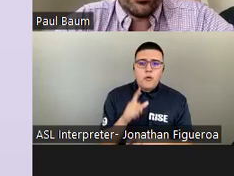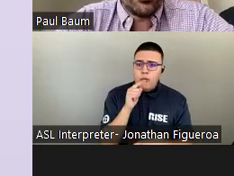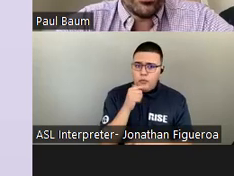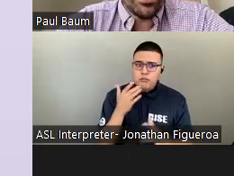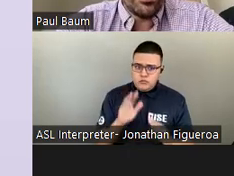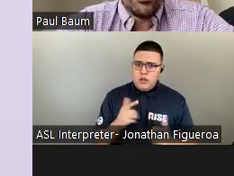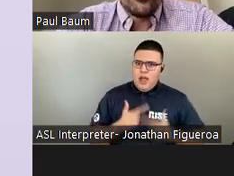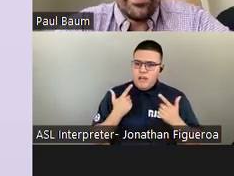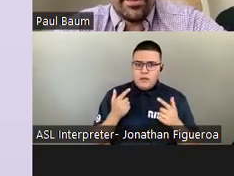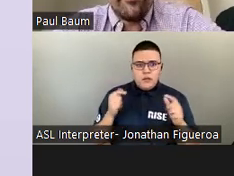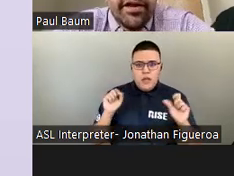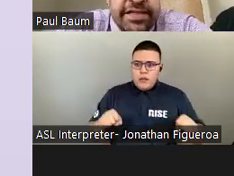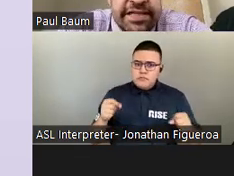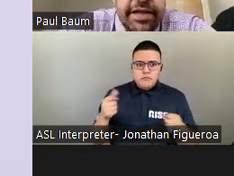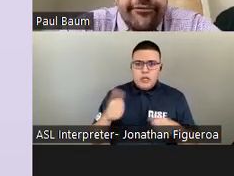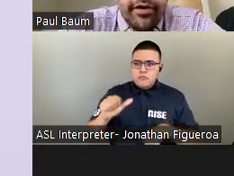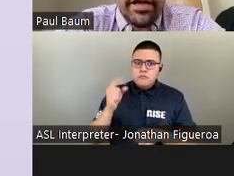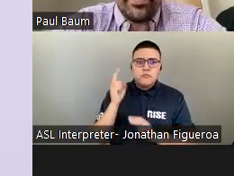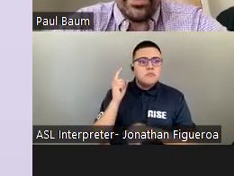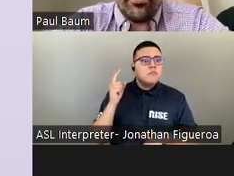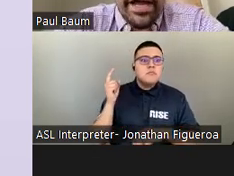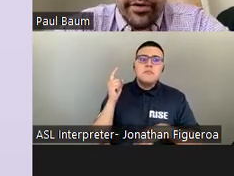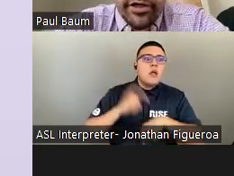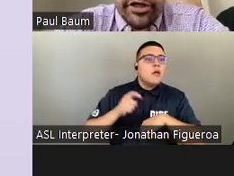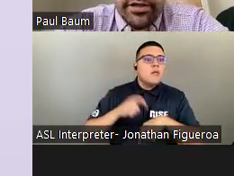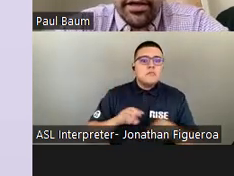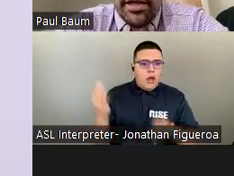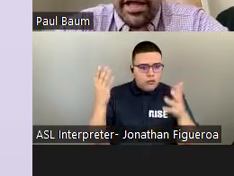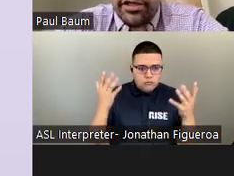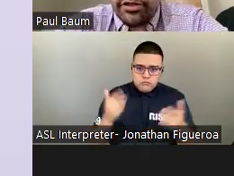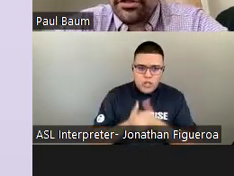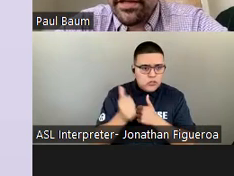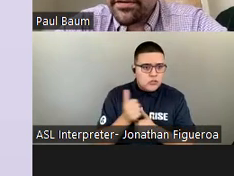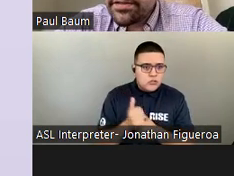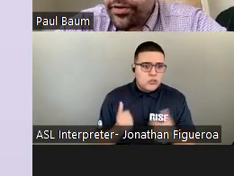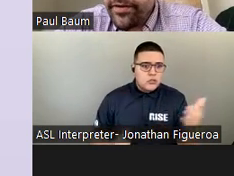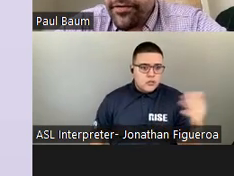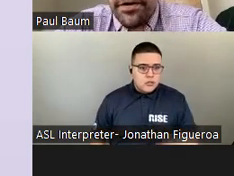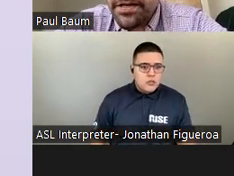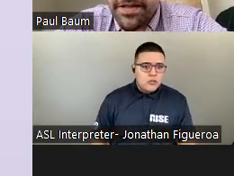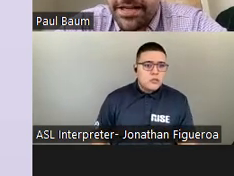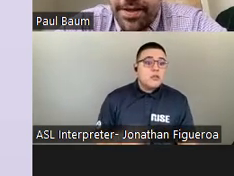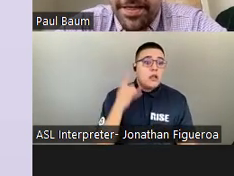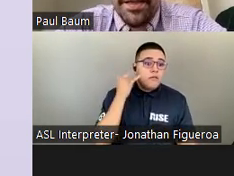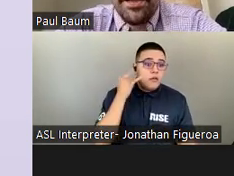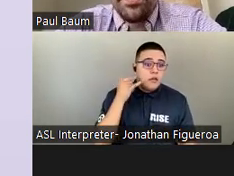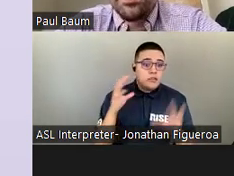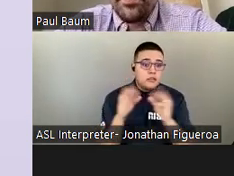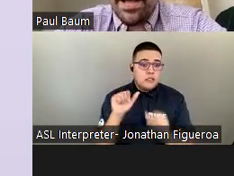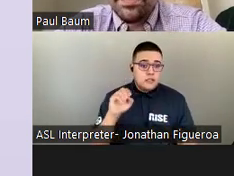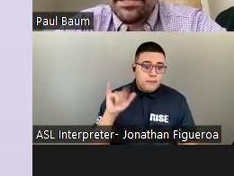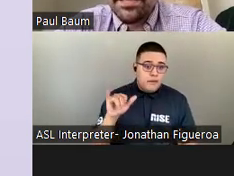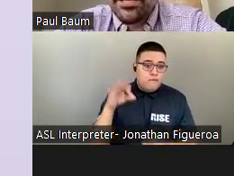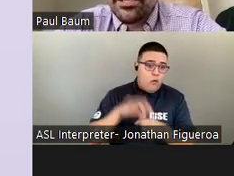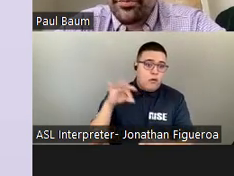endangered, okay? The California Assembly voted by a wide margin in June 2024, just last month, to